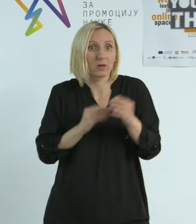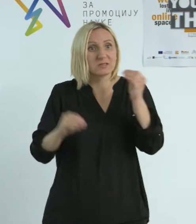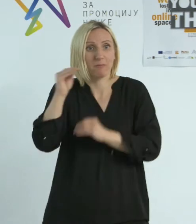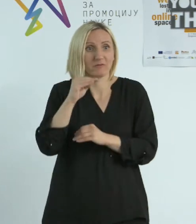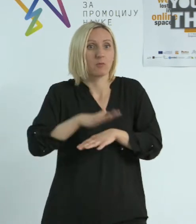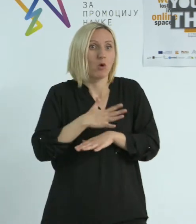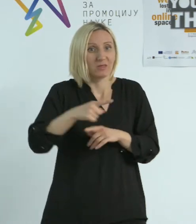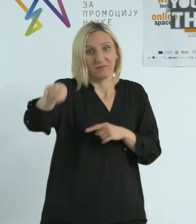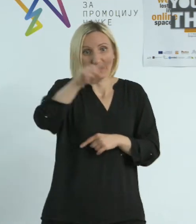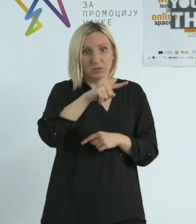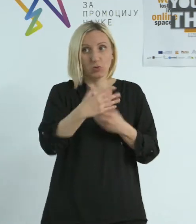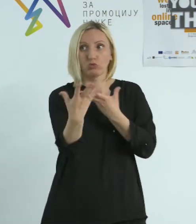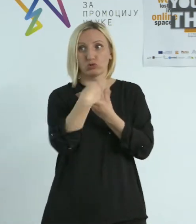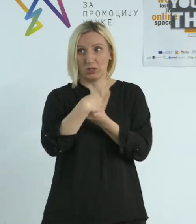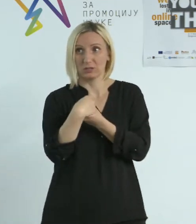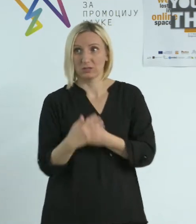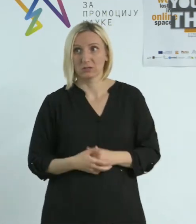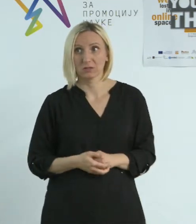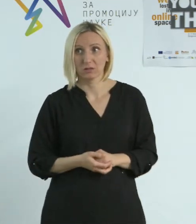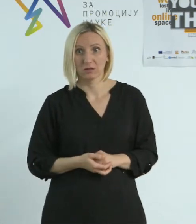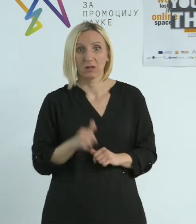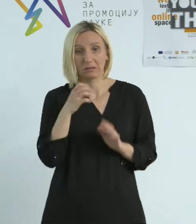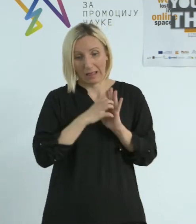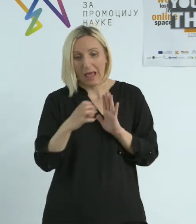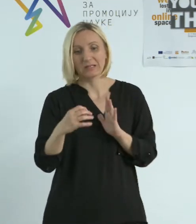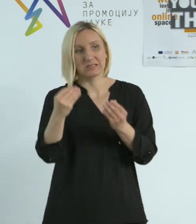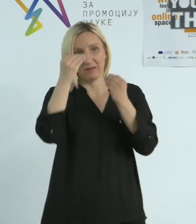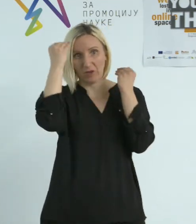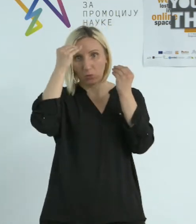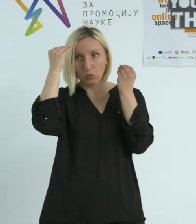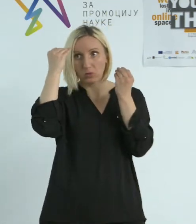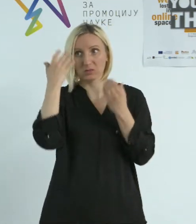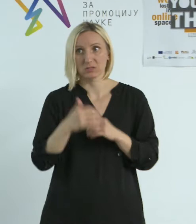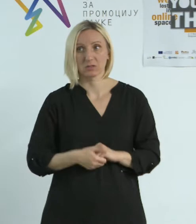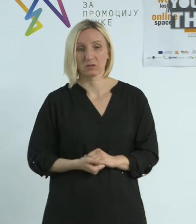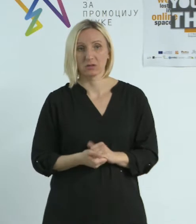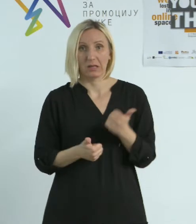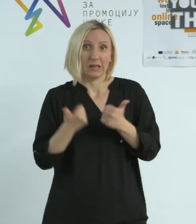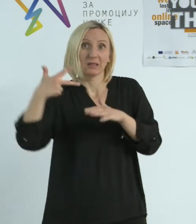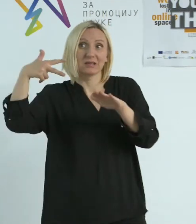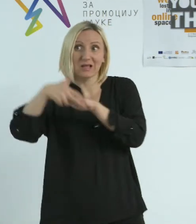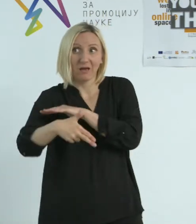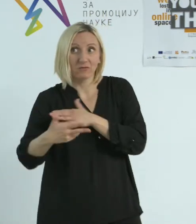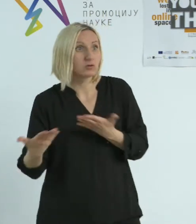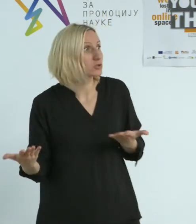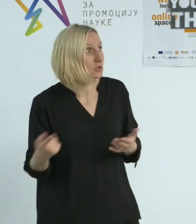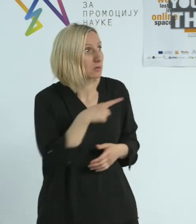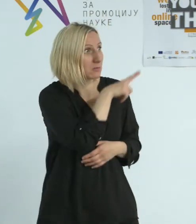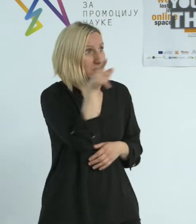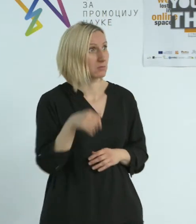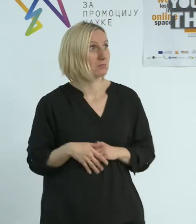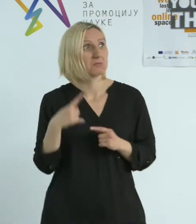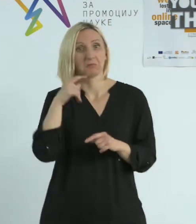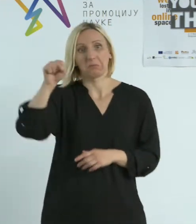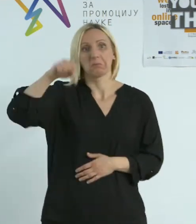to motivate participants for continue the course, to finish it? Someone